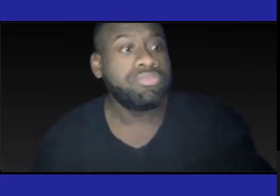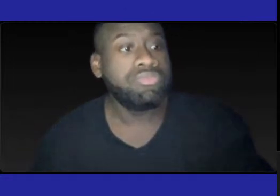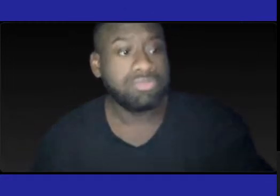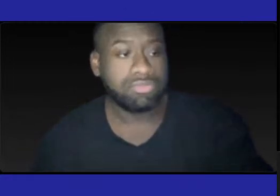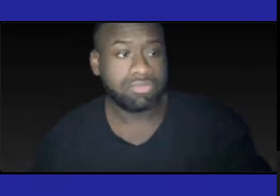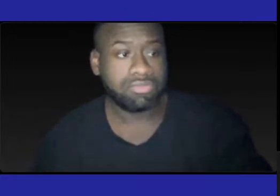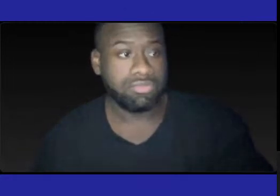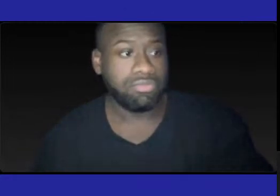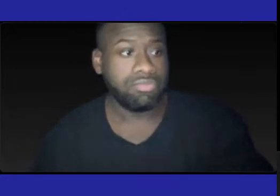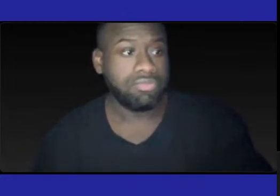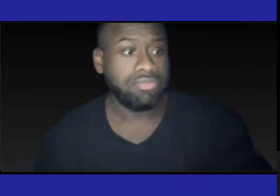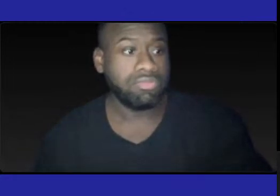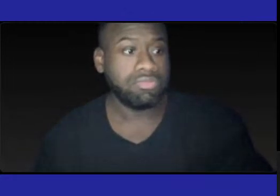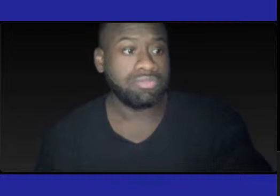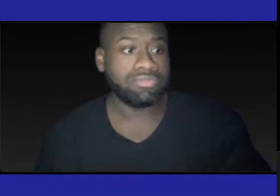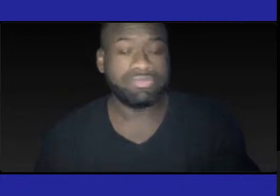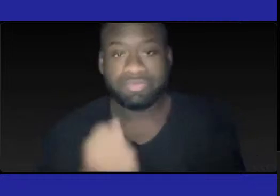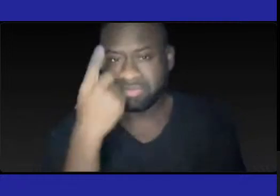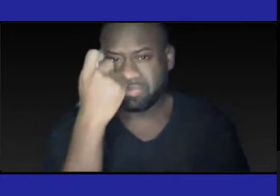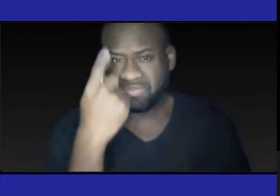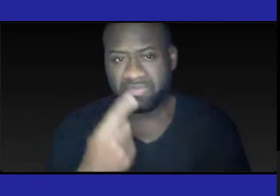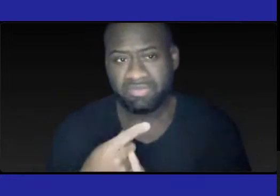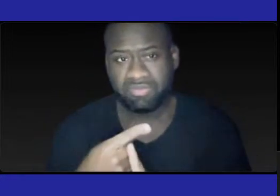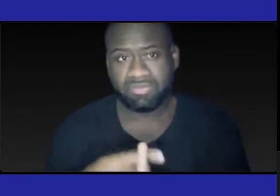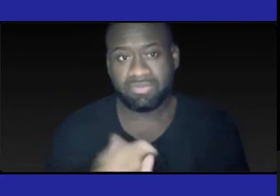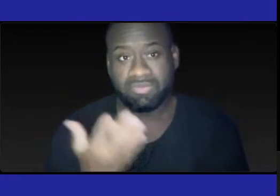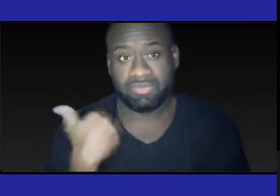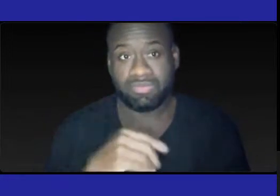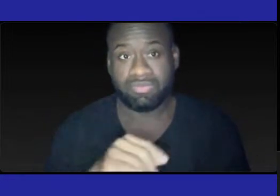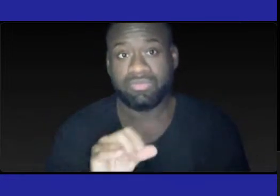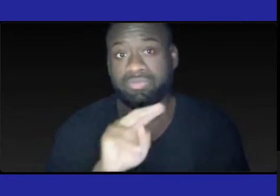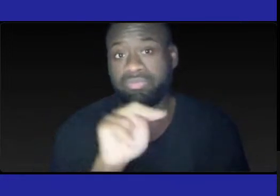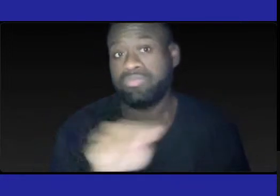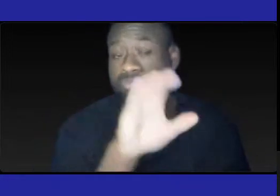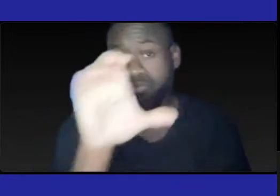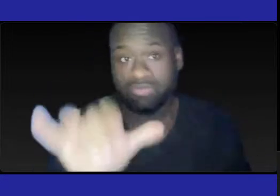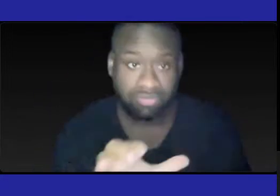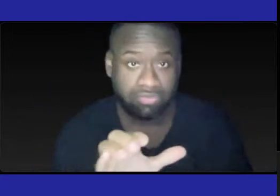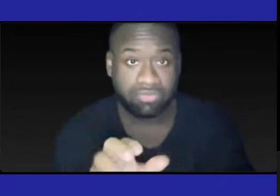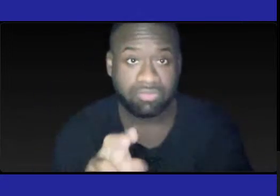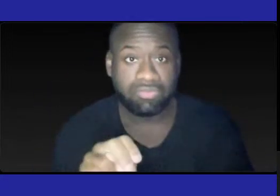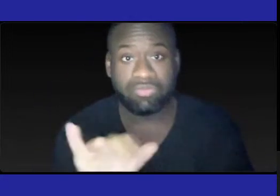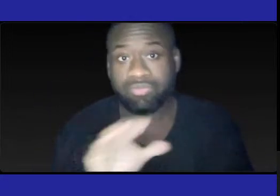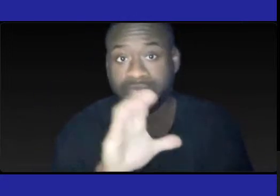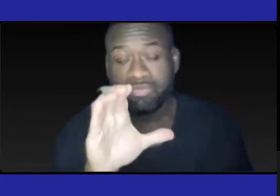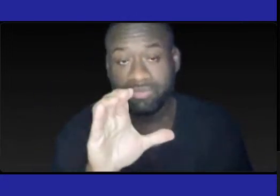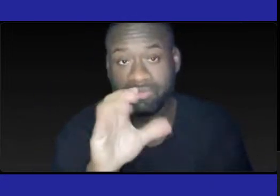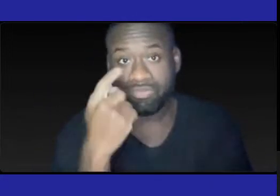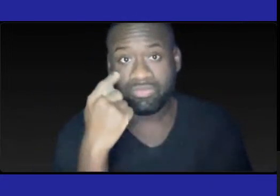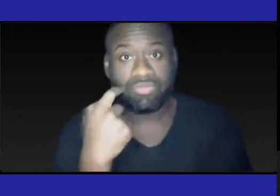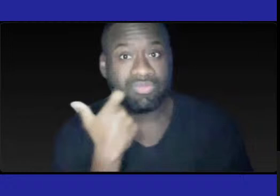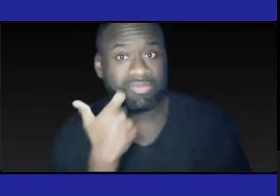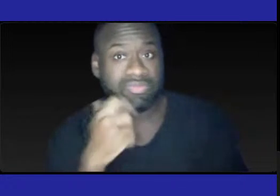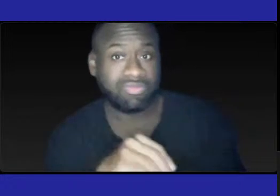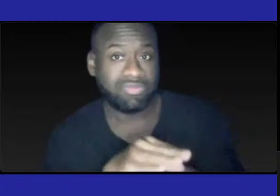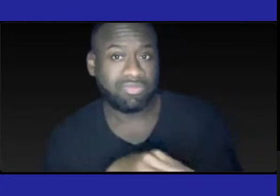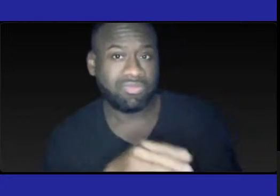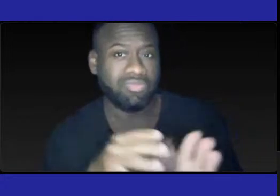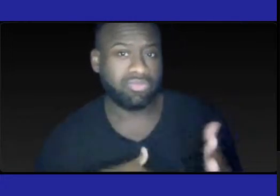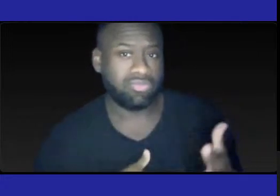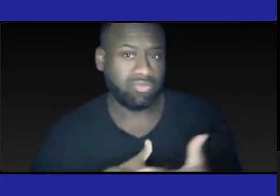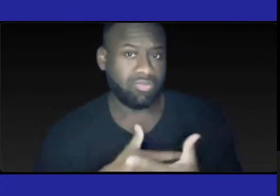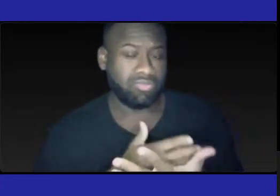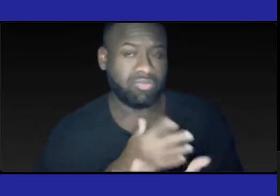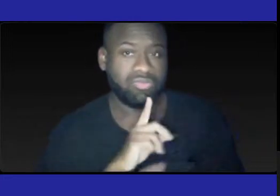Last month, New York City issued their most recent pregnancy report on